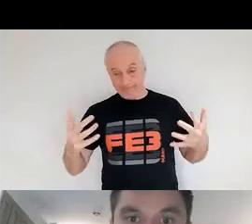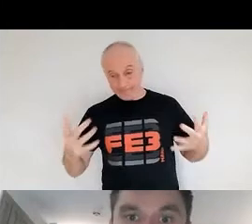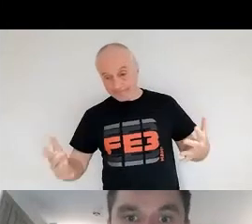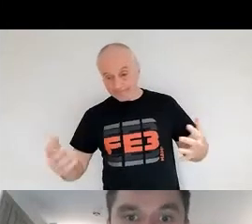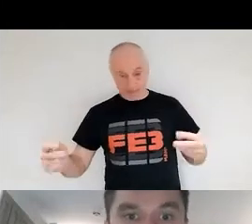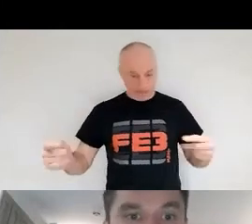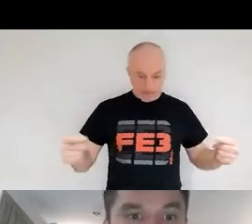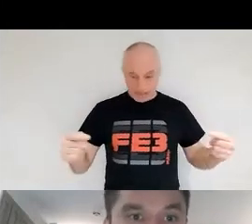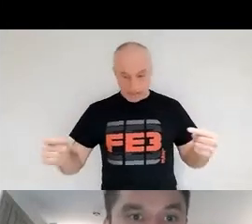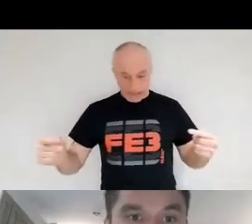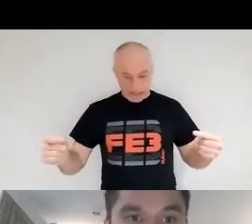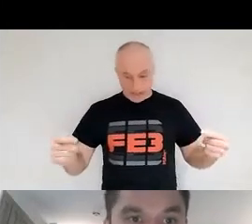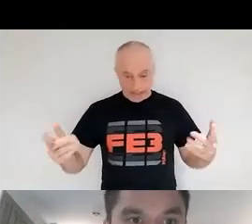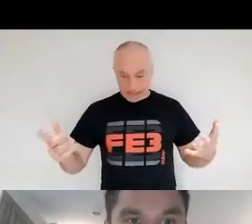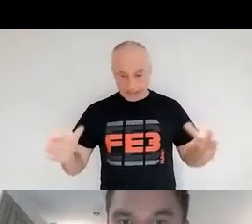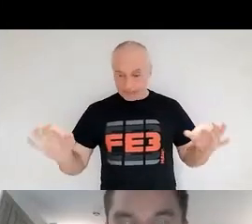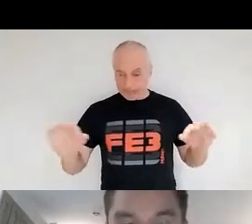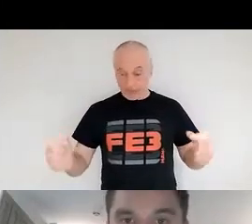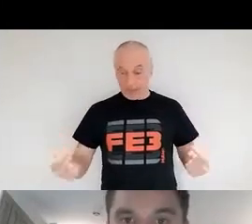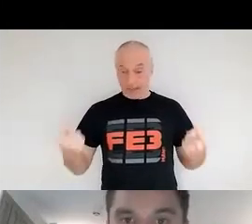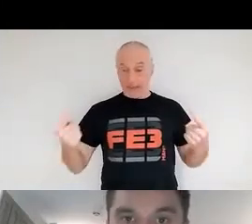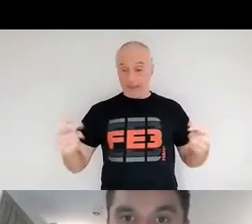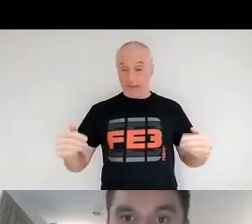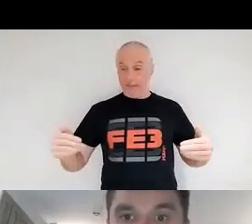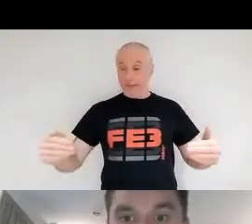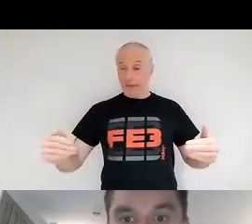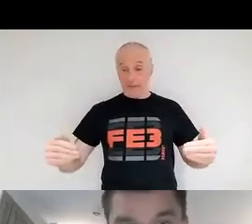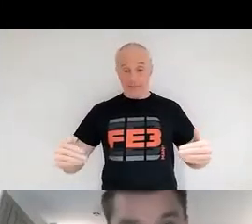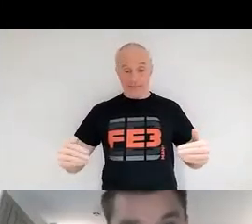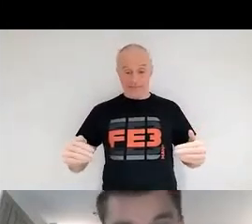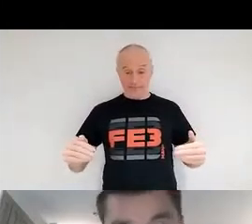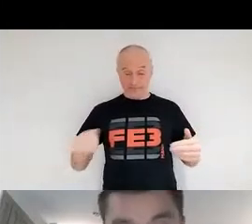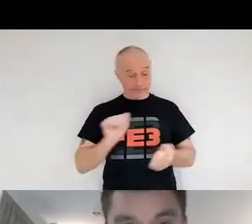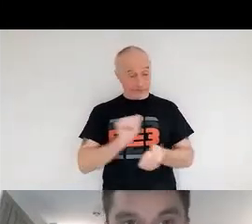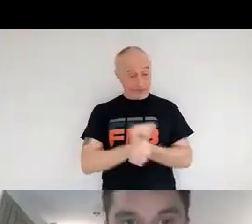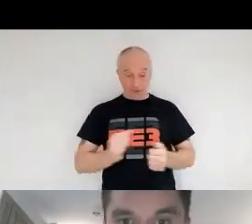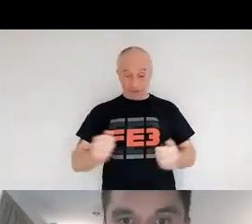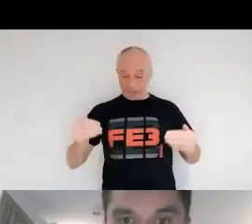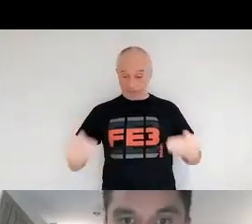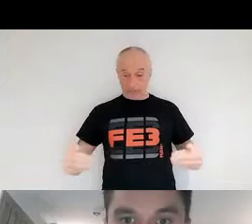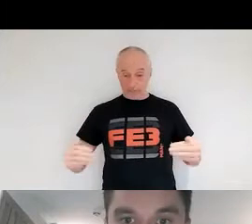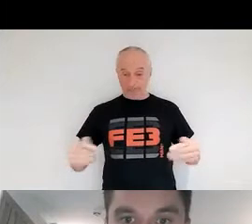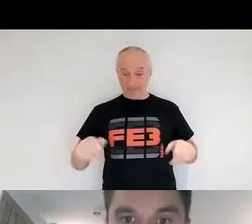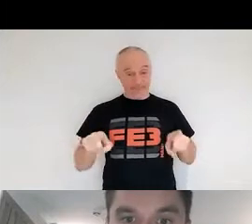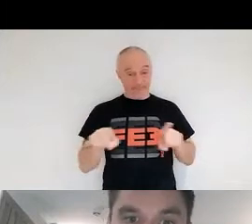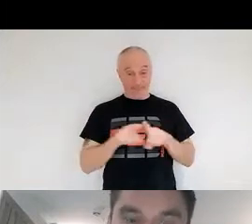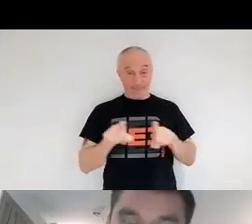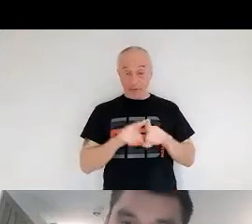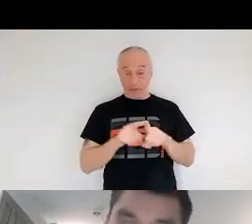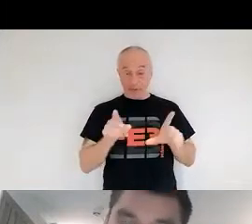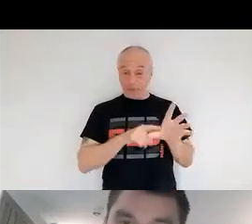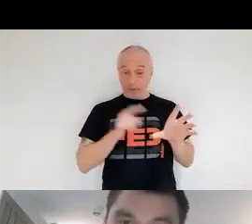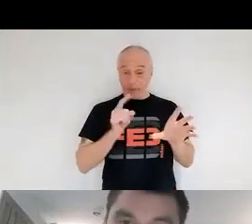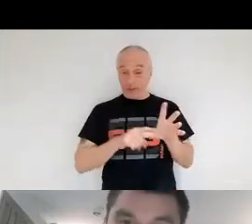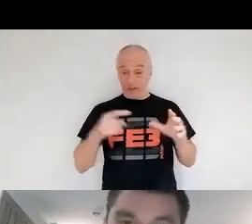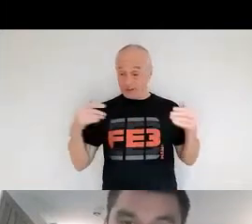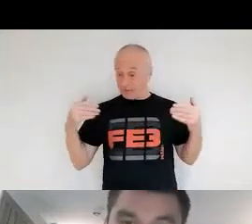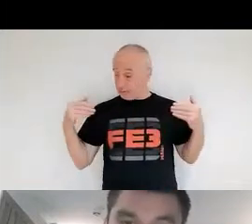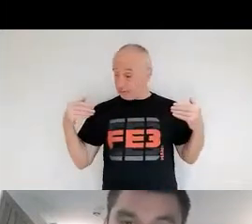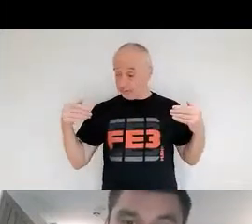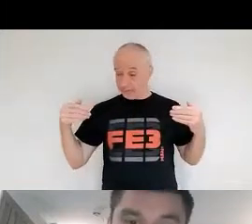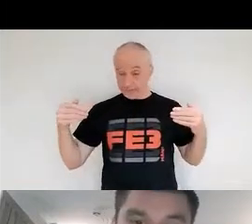moves first, and then so nothing ever happens. And that's effectively been the story of hydrogen to date. So hydrogen